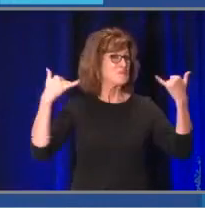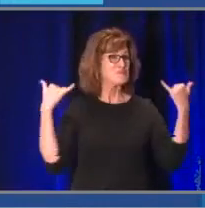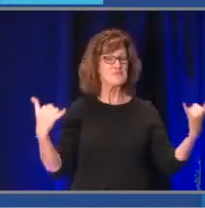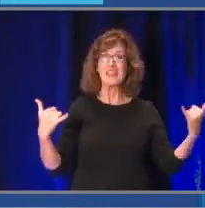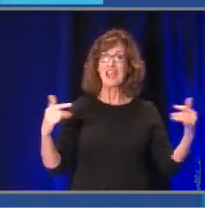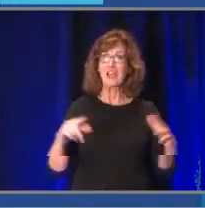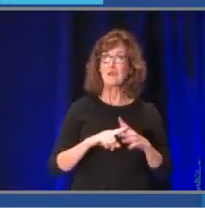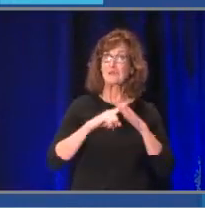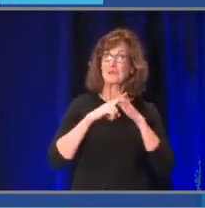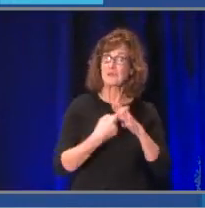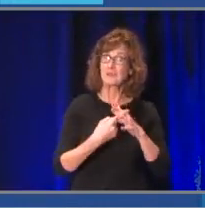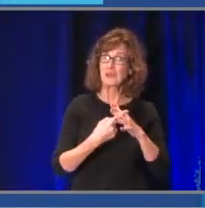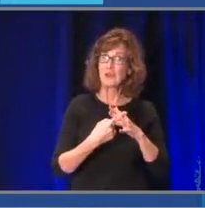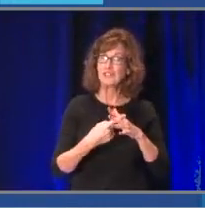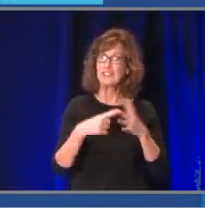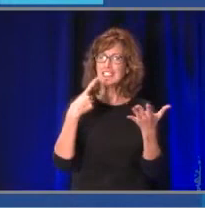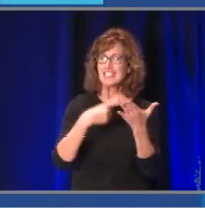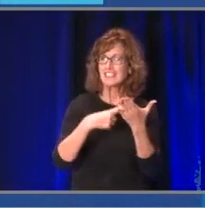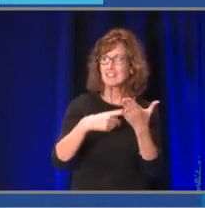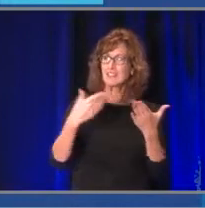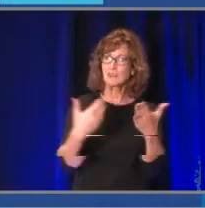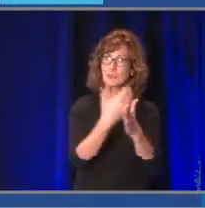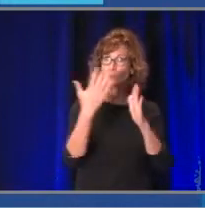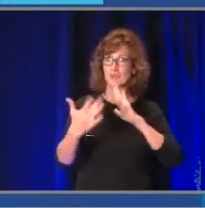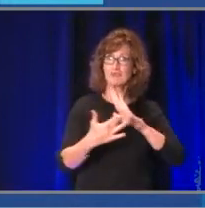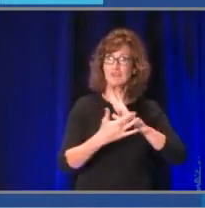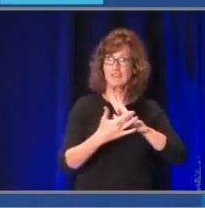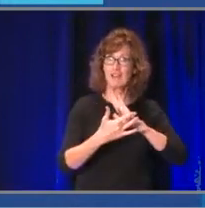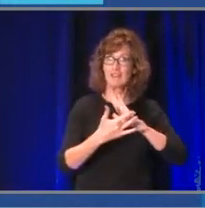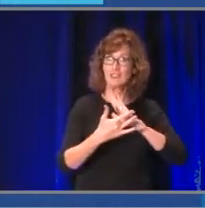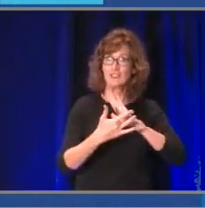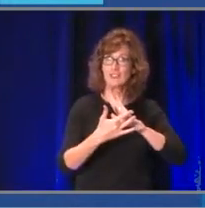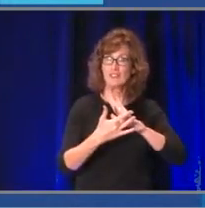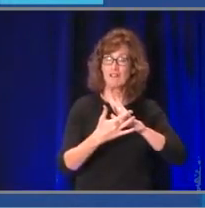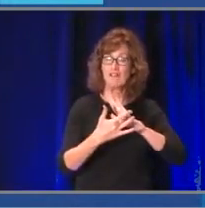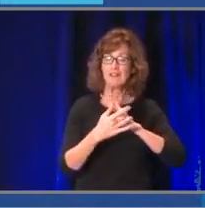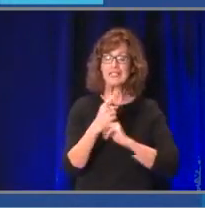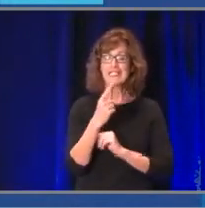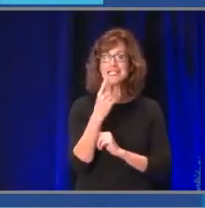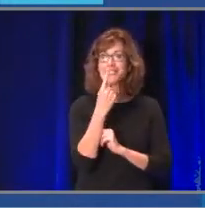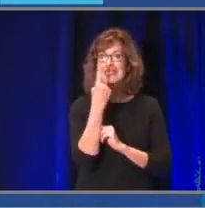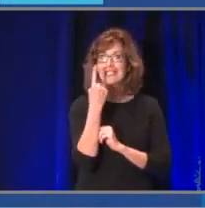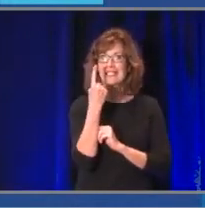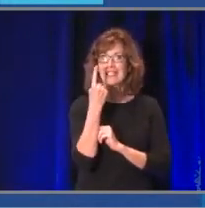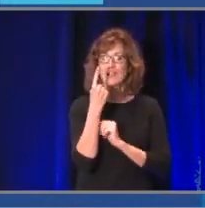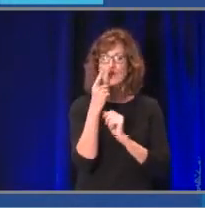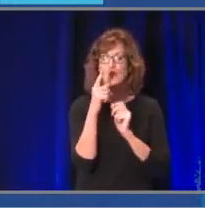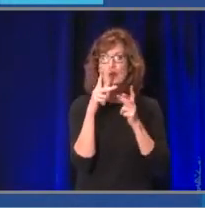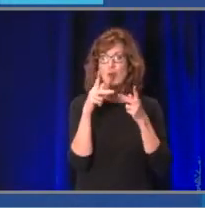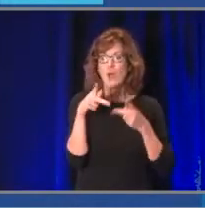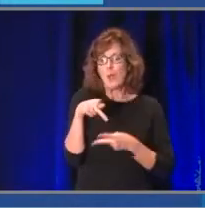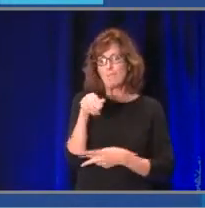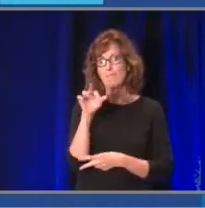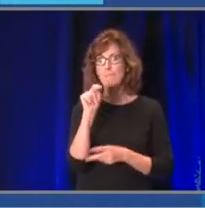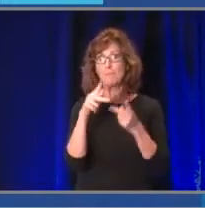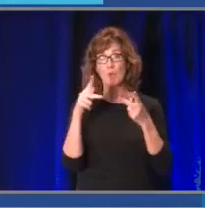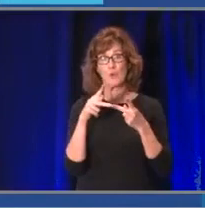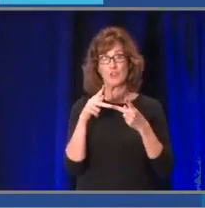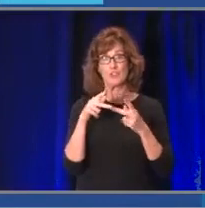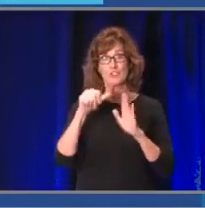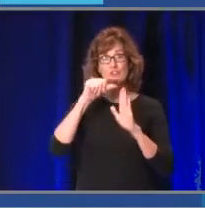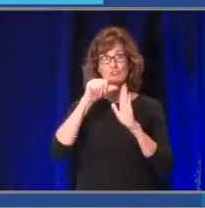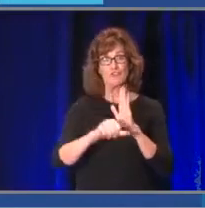going to talk a little about some new technology on single port surgery.